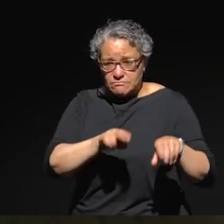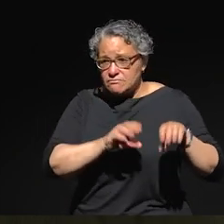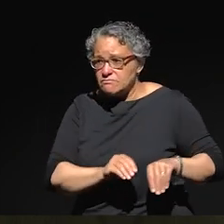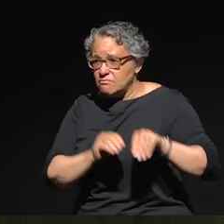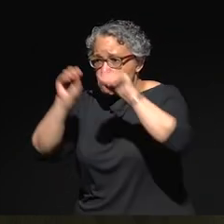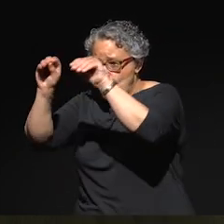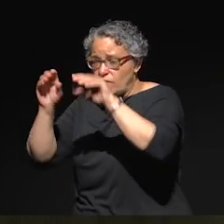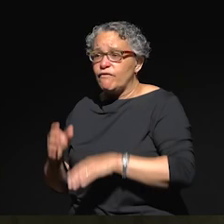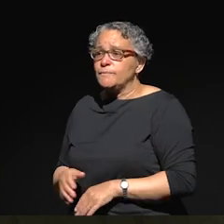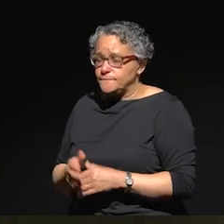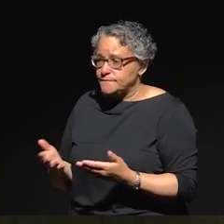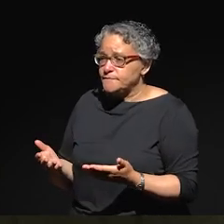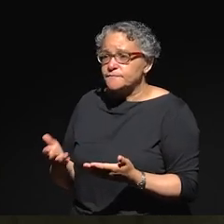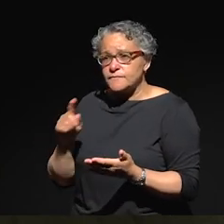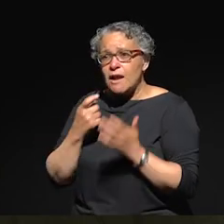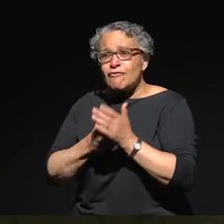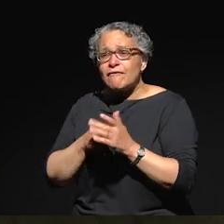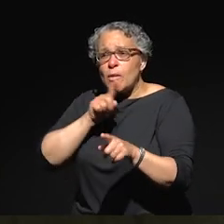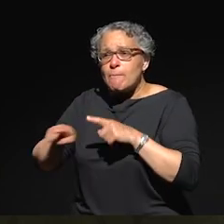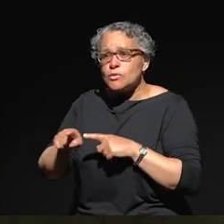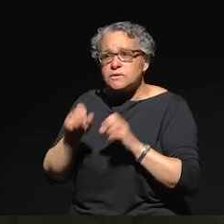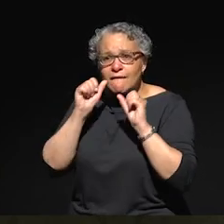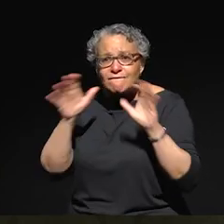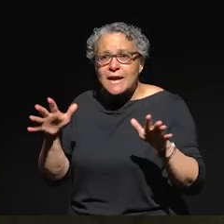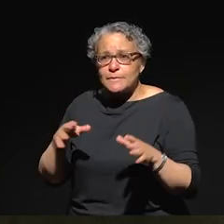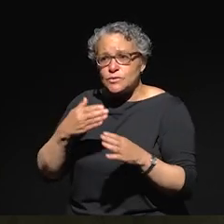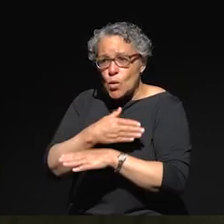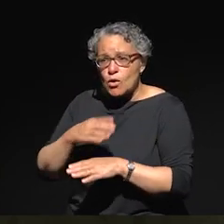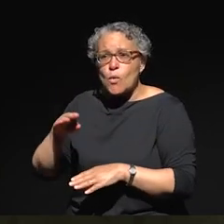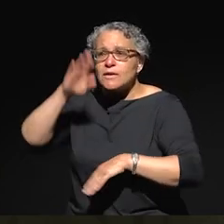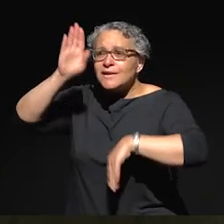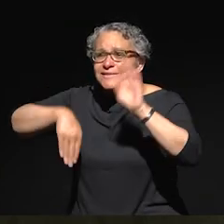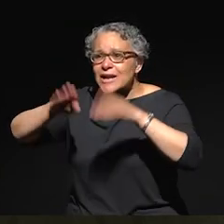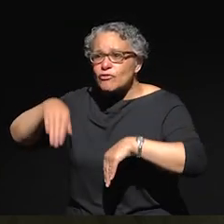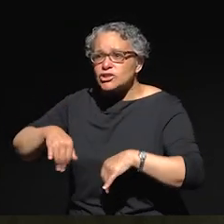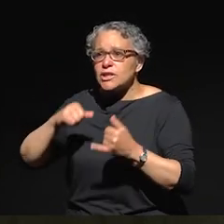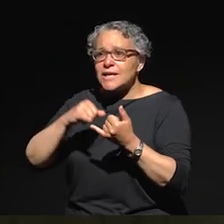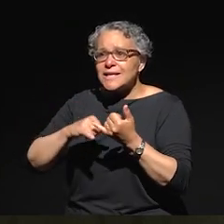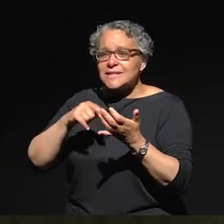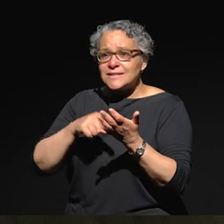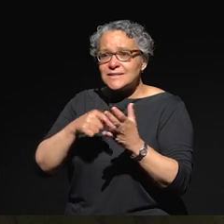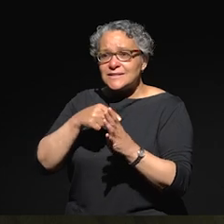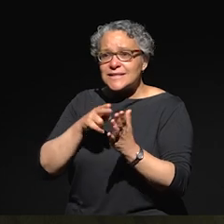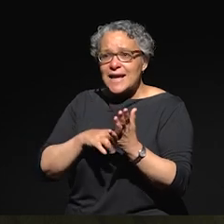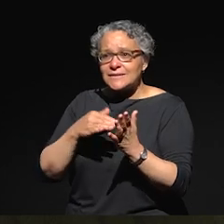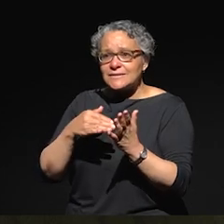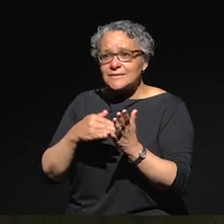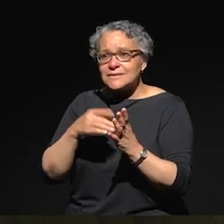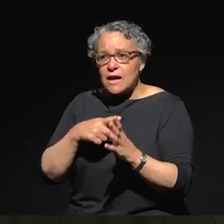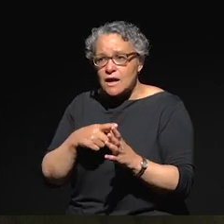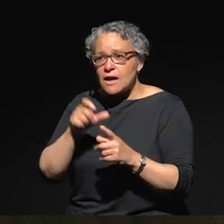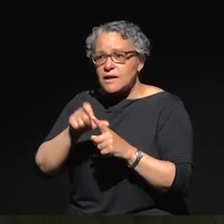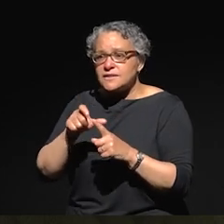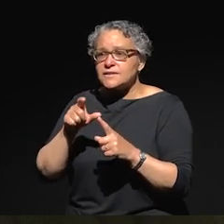decorated. And this is Raphael's most famous work. It's basically his decoration of the so-called Stanza della Segnatura, which was the Pope's private